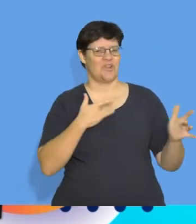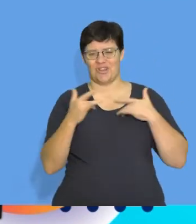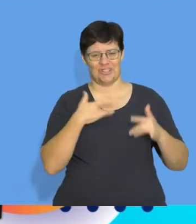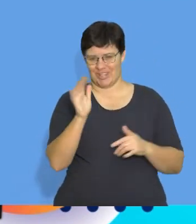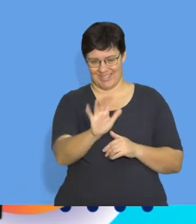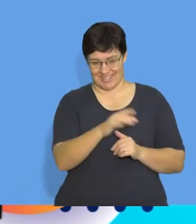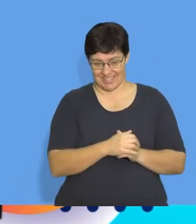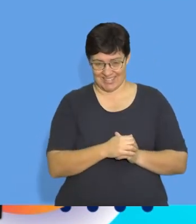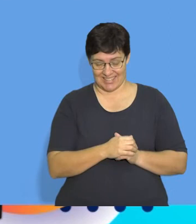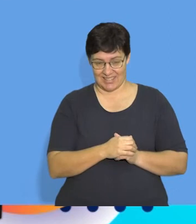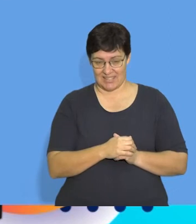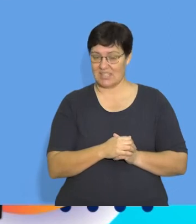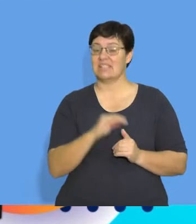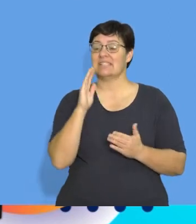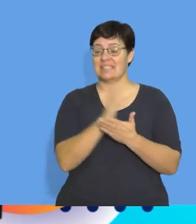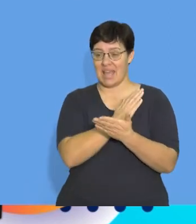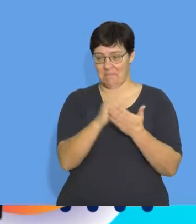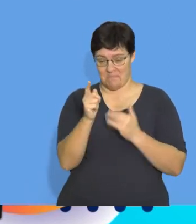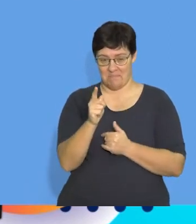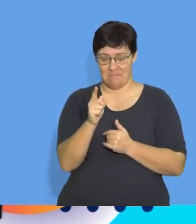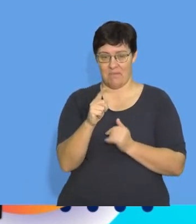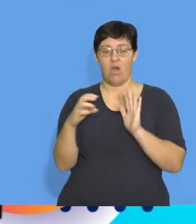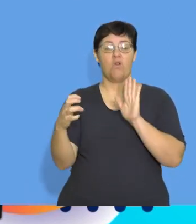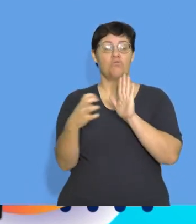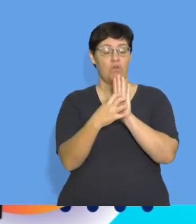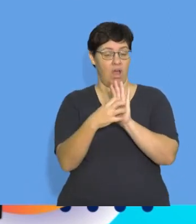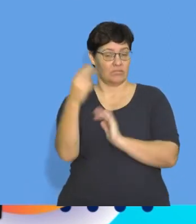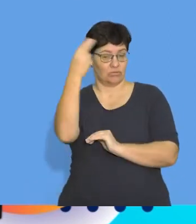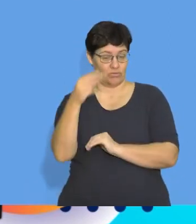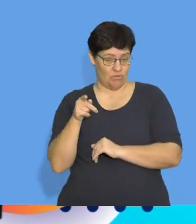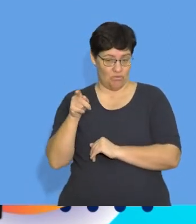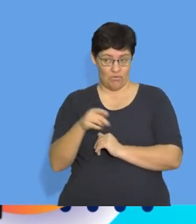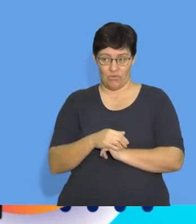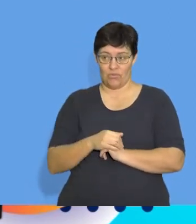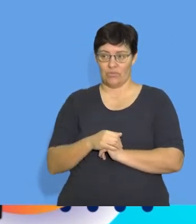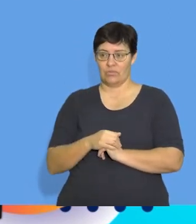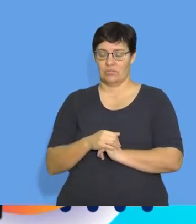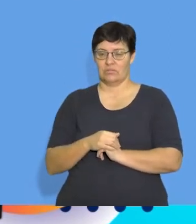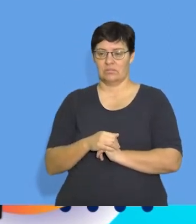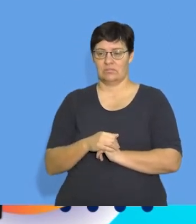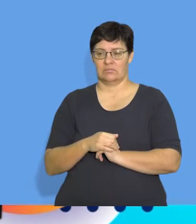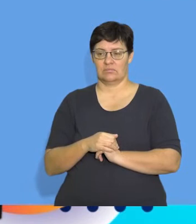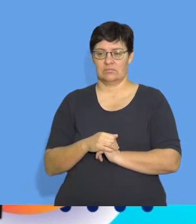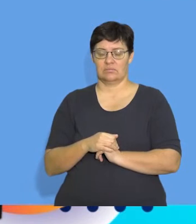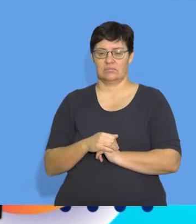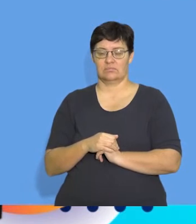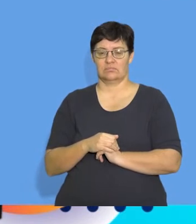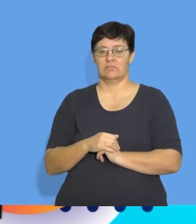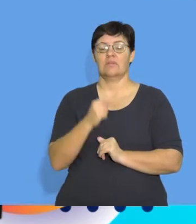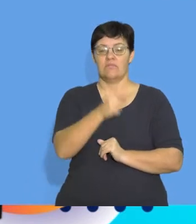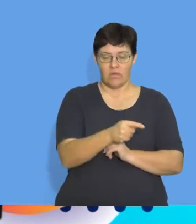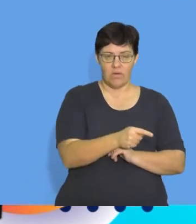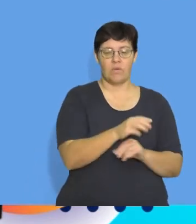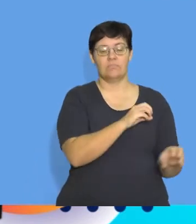it. Sometimes when graphs get drawn, okay, so this is the graph drawn from the motion